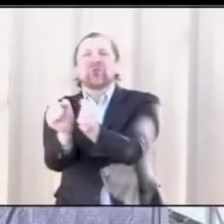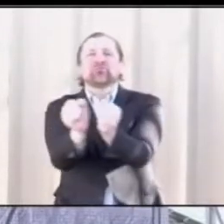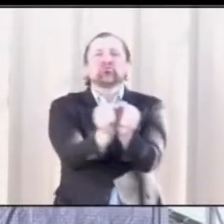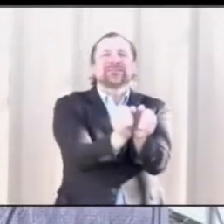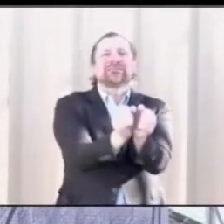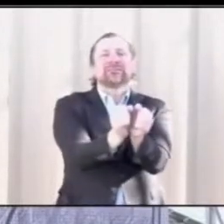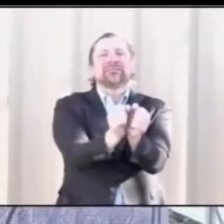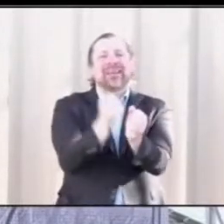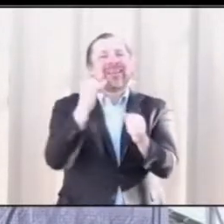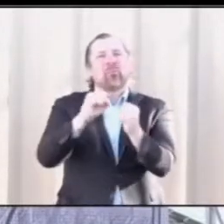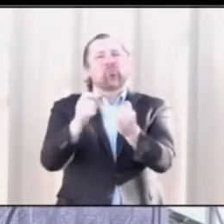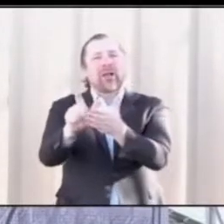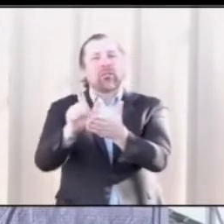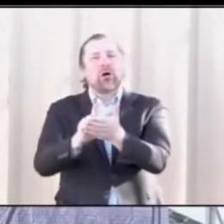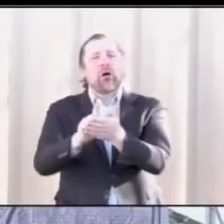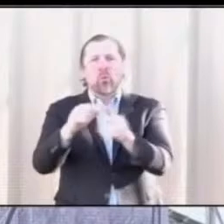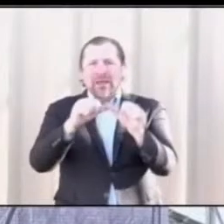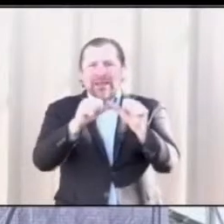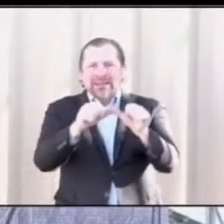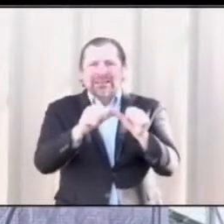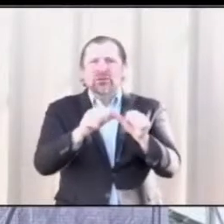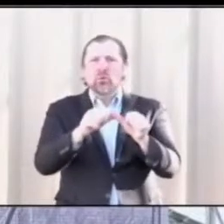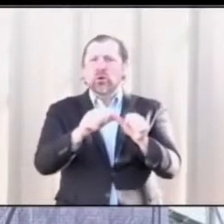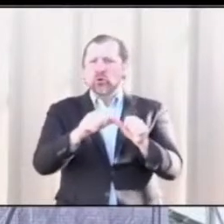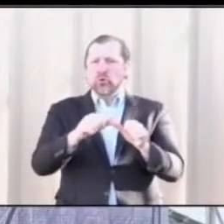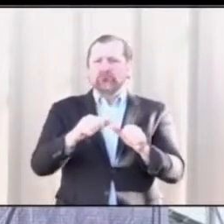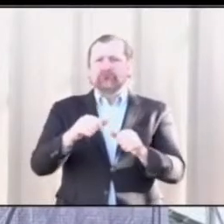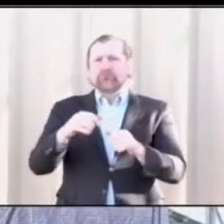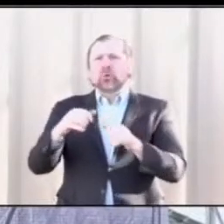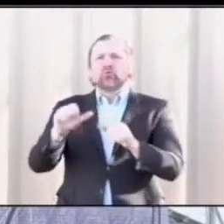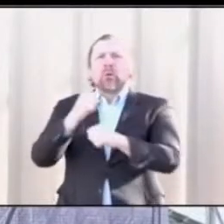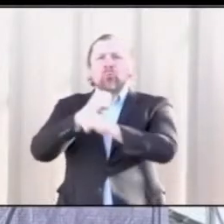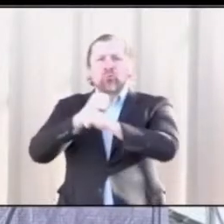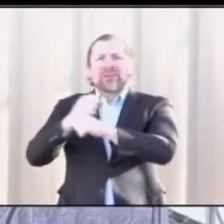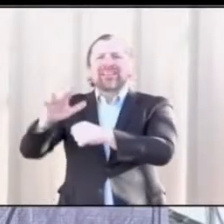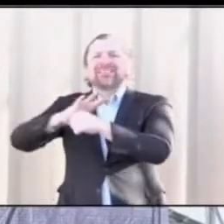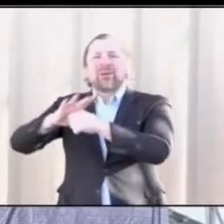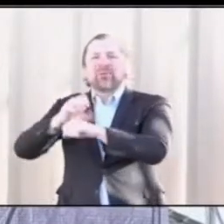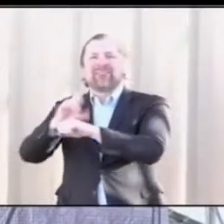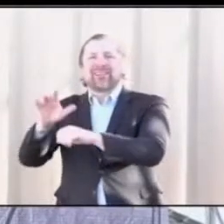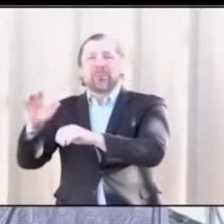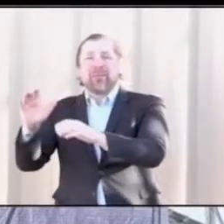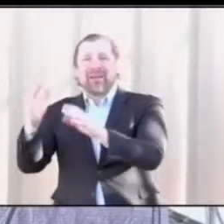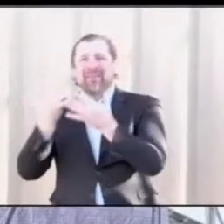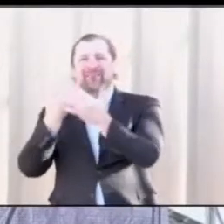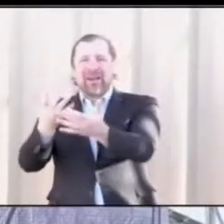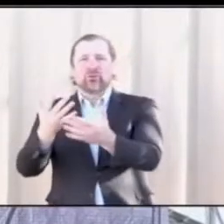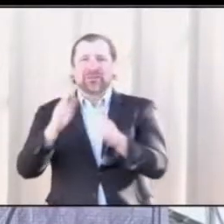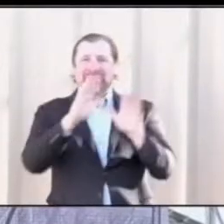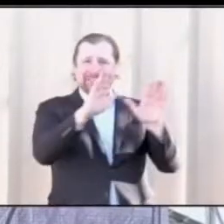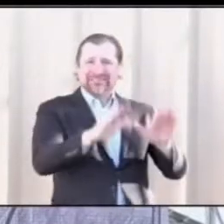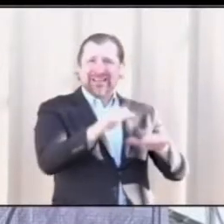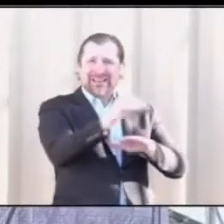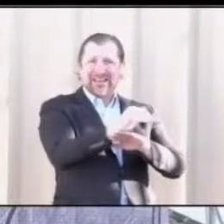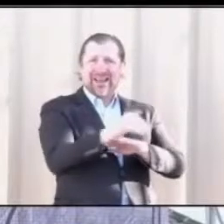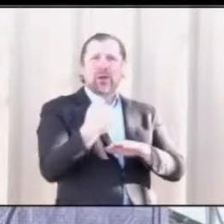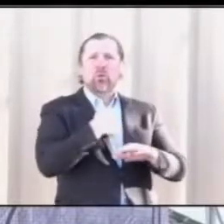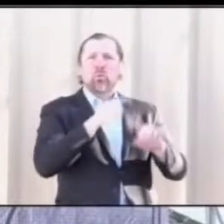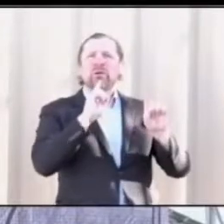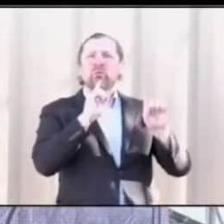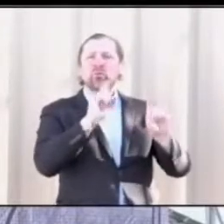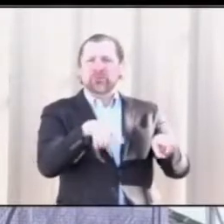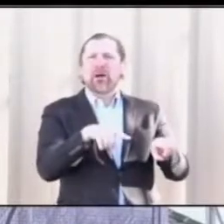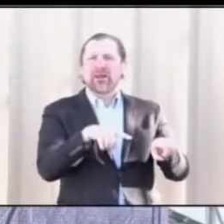very significant to our efforts as we continue to battle fires that threaten our community. On Sunday night, our North Hollywood officers responded to a call of a possible